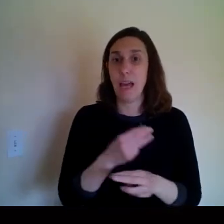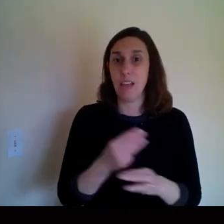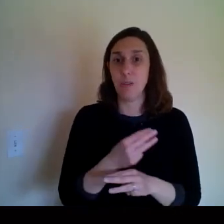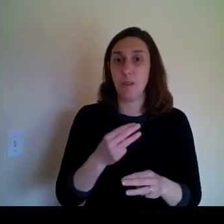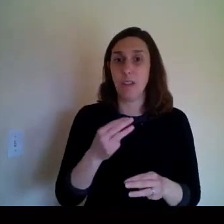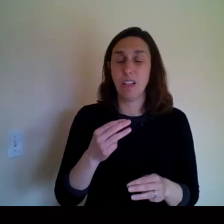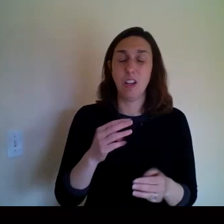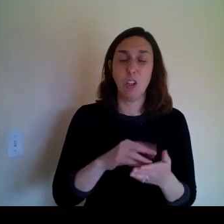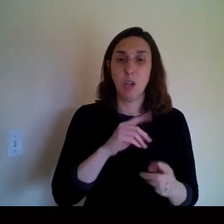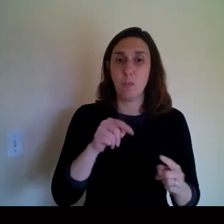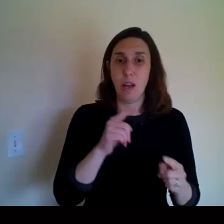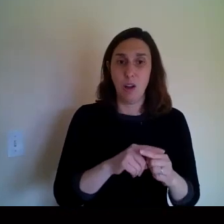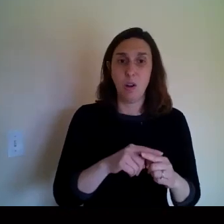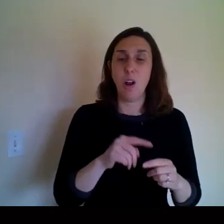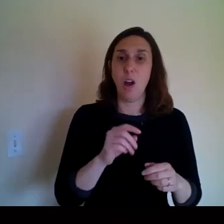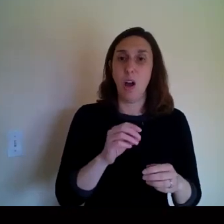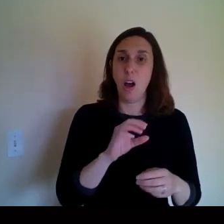related.